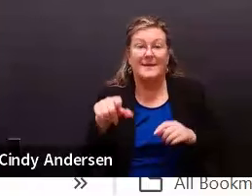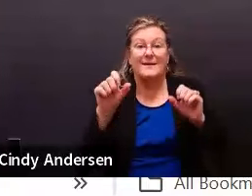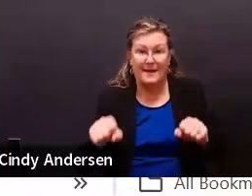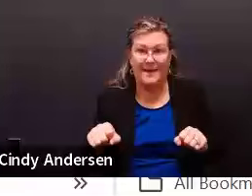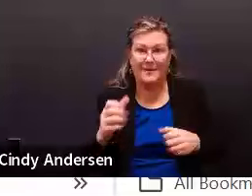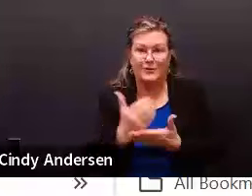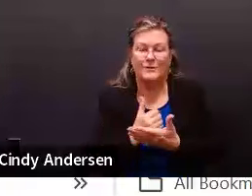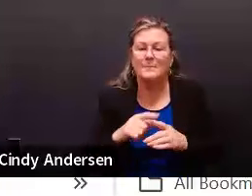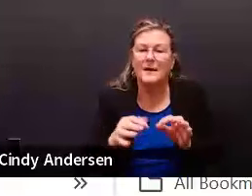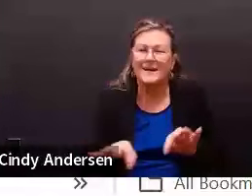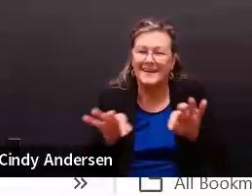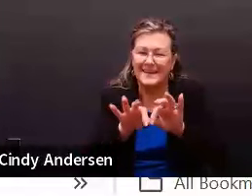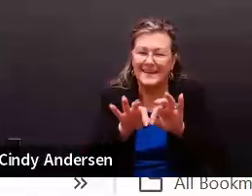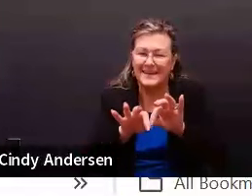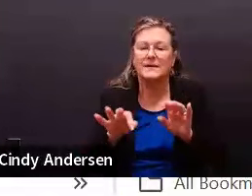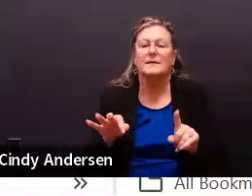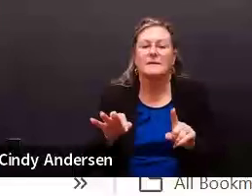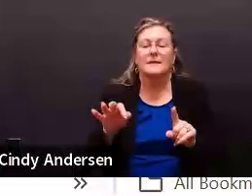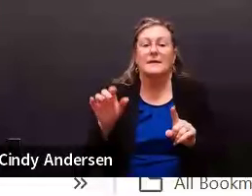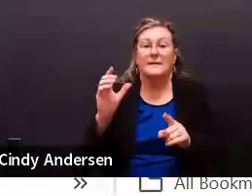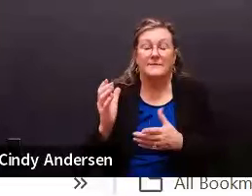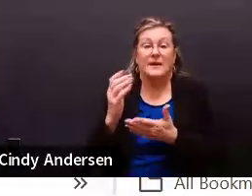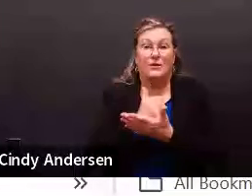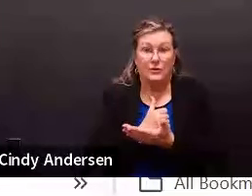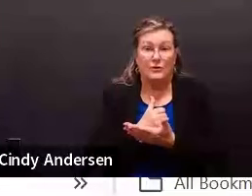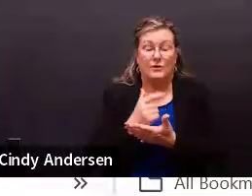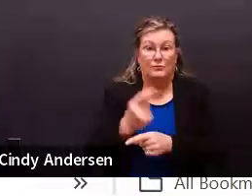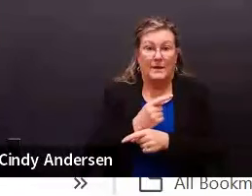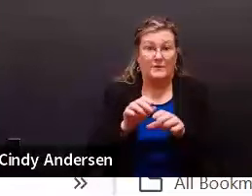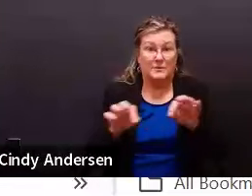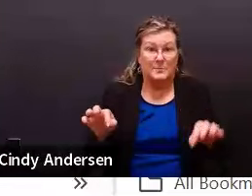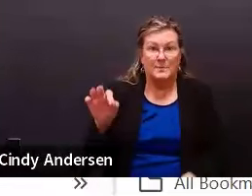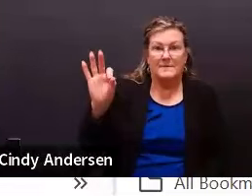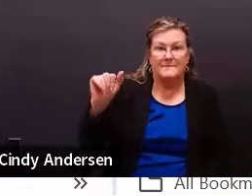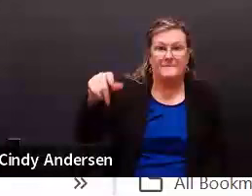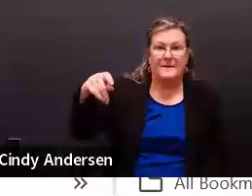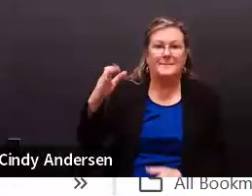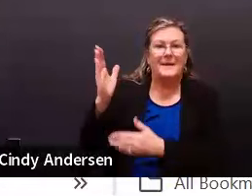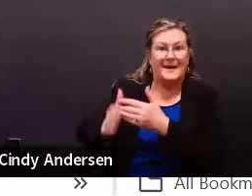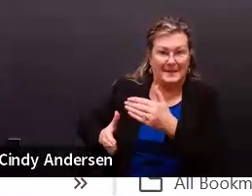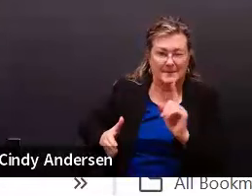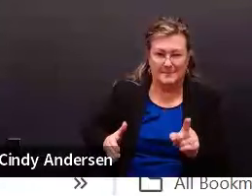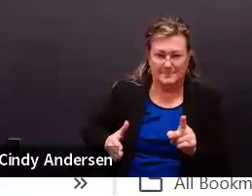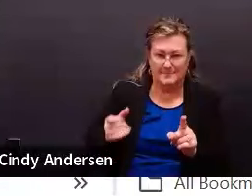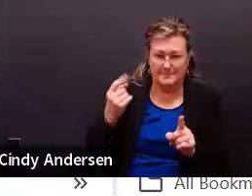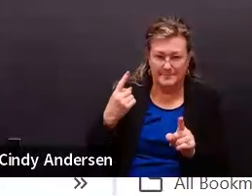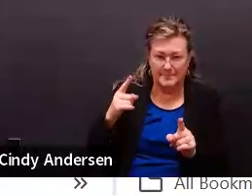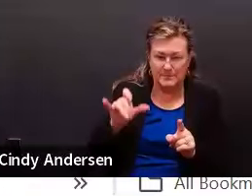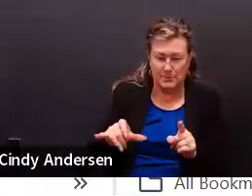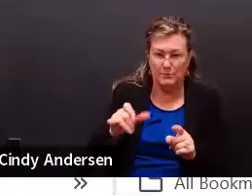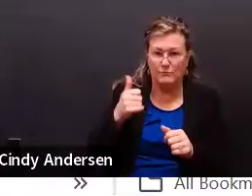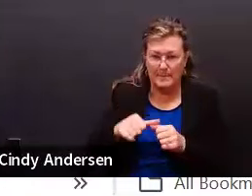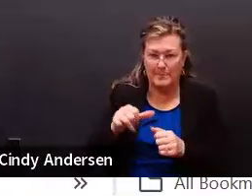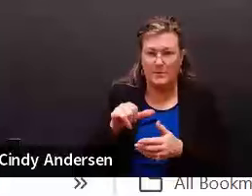Yeah. But the key is once they earn a regular diploma, FAPE comes to an end. So Correct. that Yeah. was also another, like, if you go back to kind of that slide around